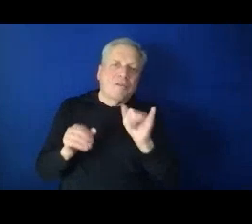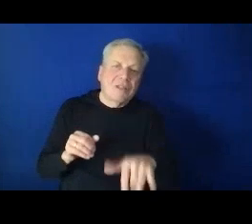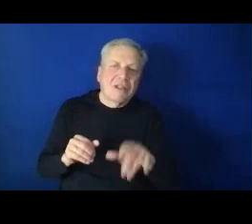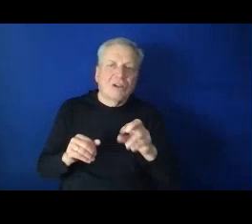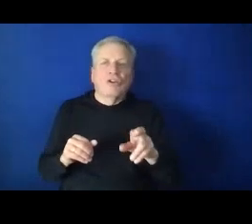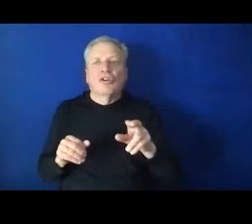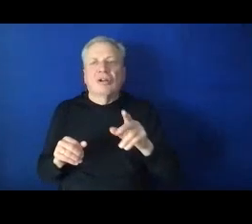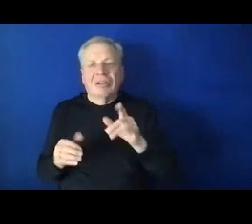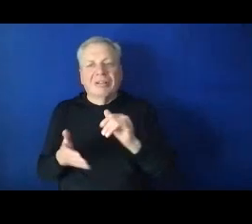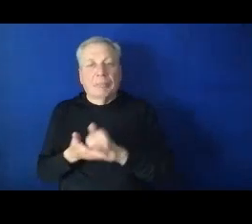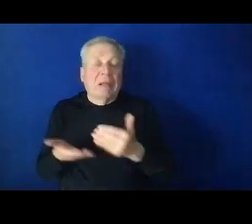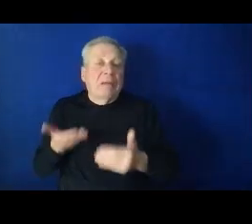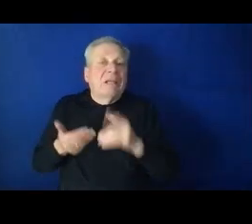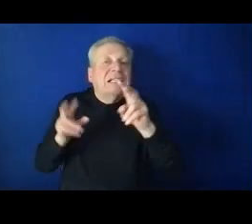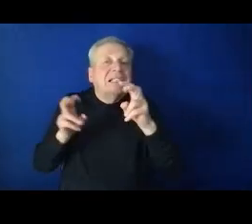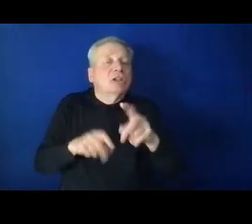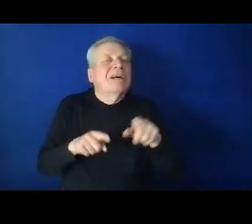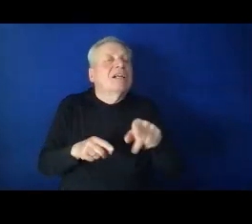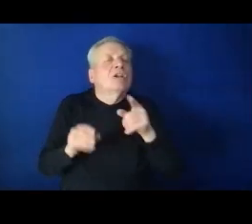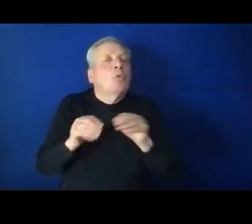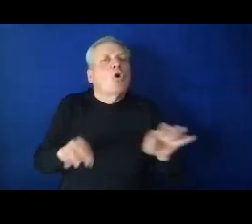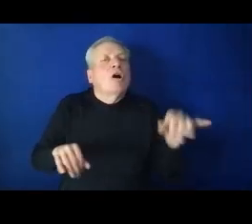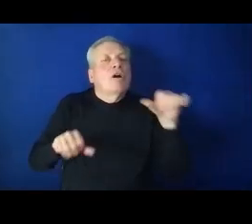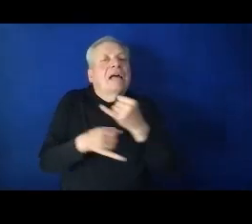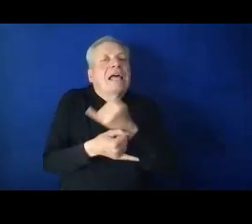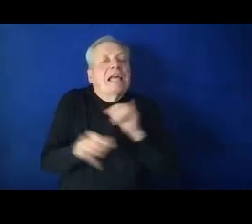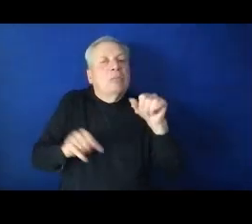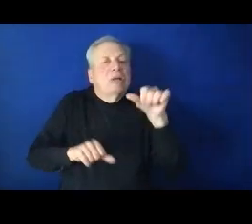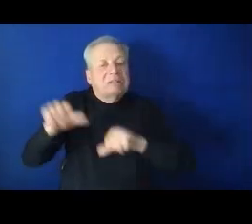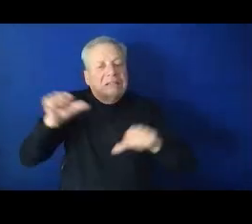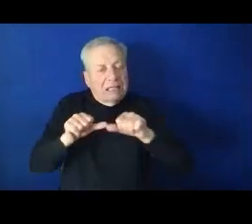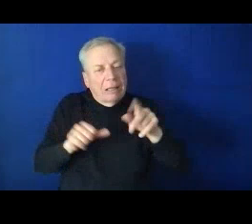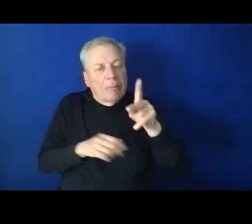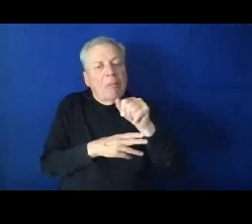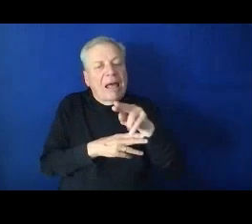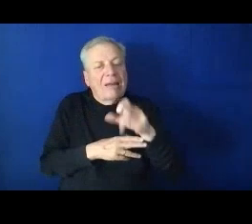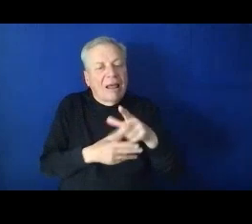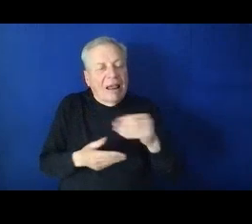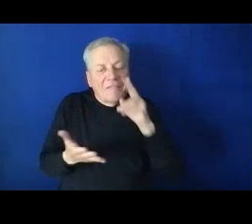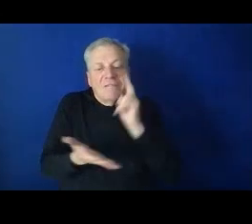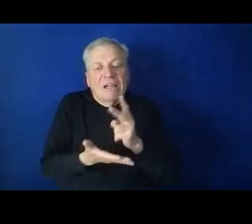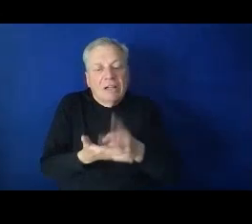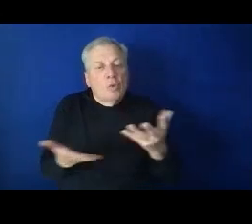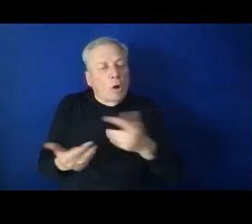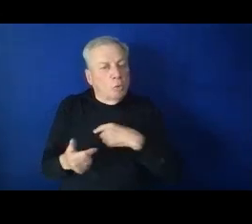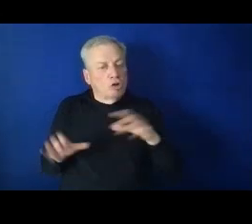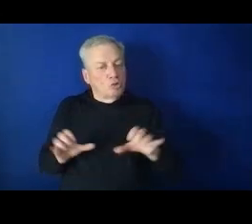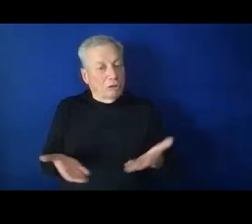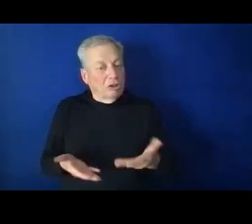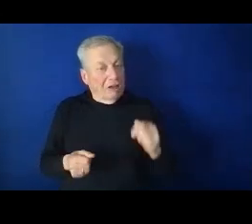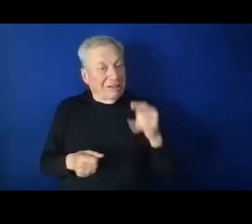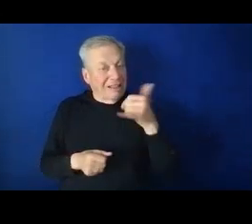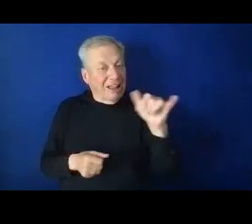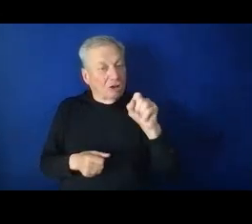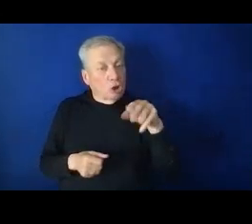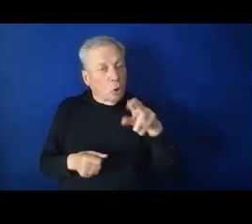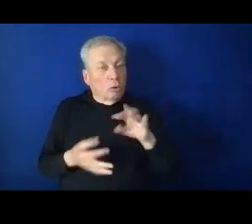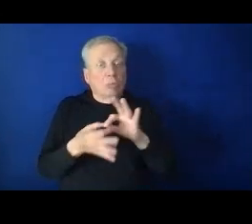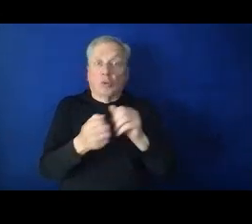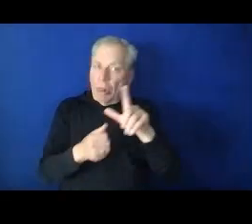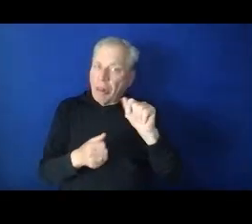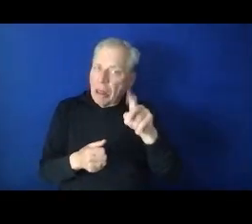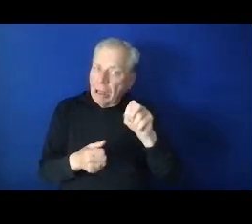an issue. So it's really an independent science panel that really validates the work that we do here in Yellowstone, specifically on lake trout, to make